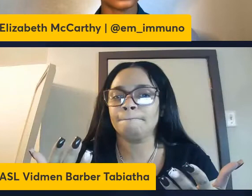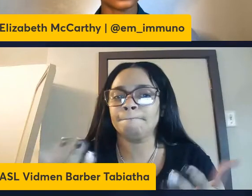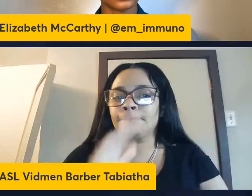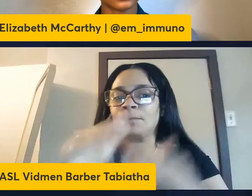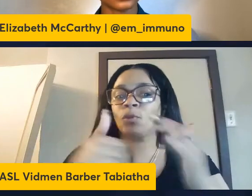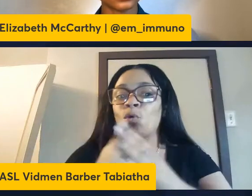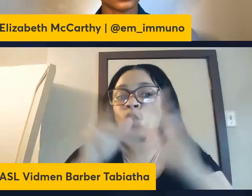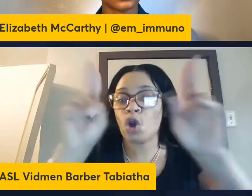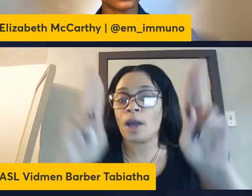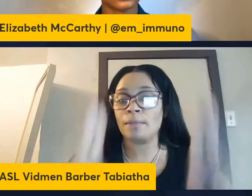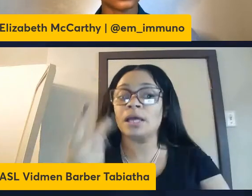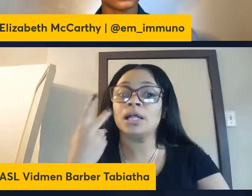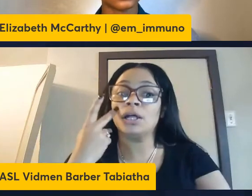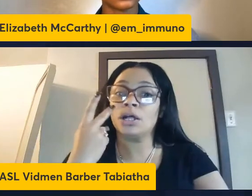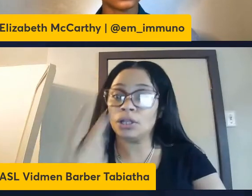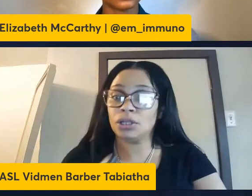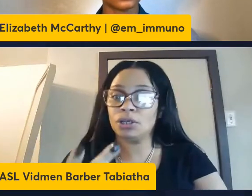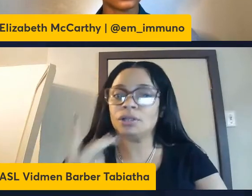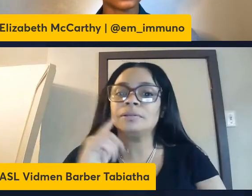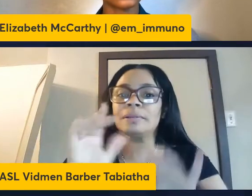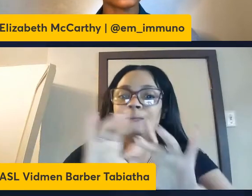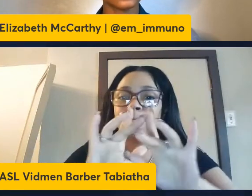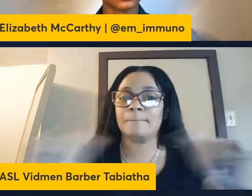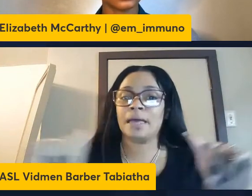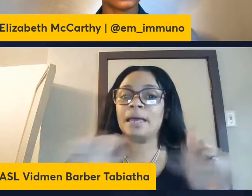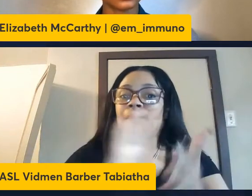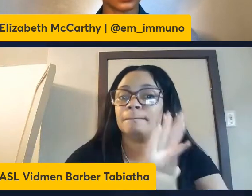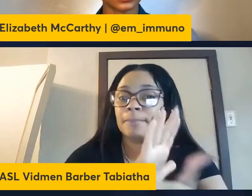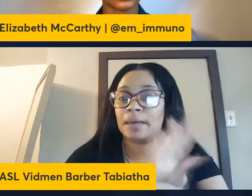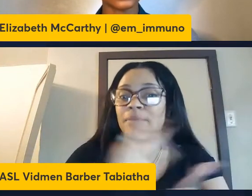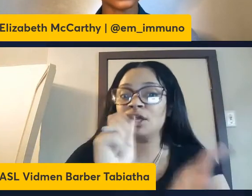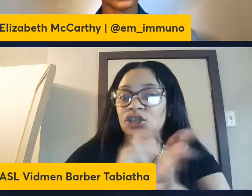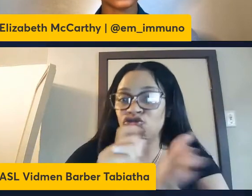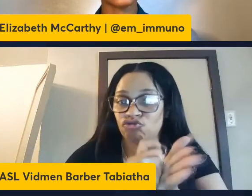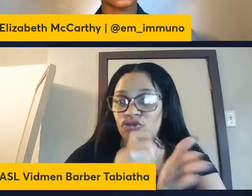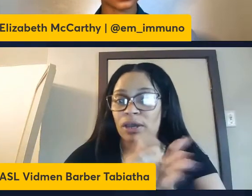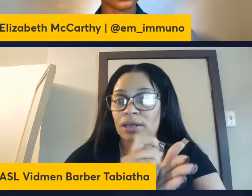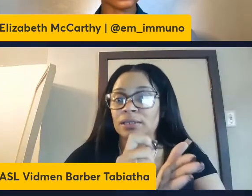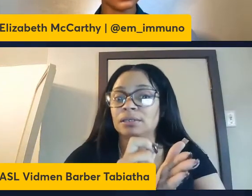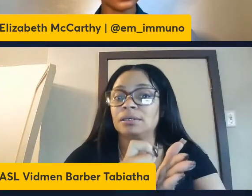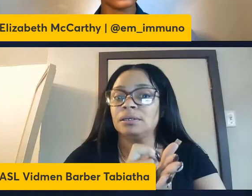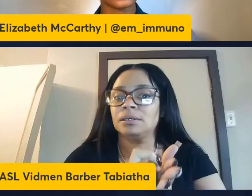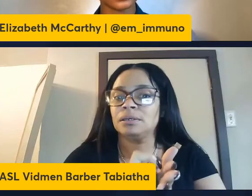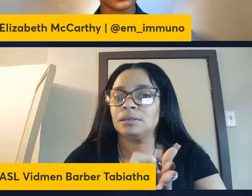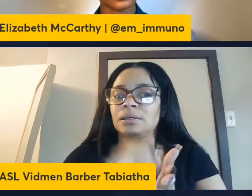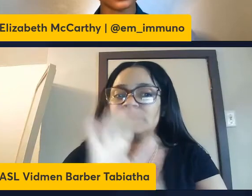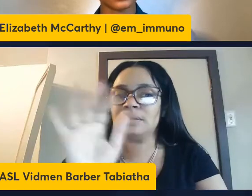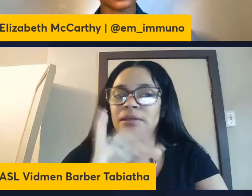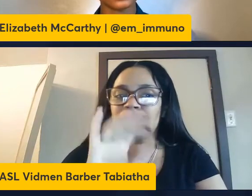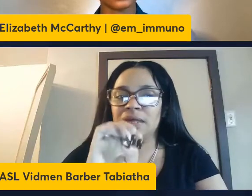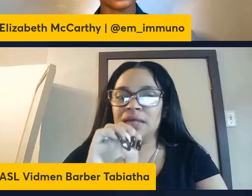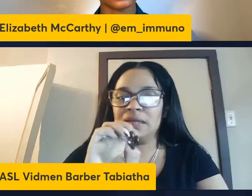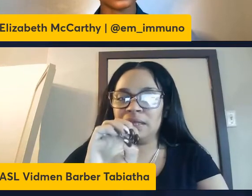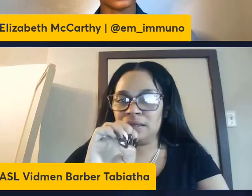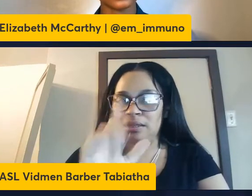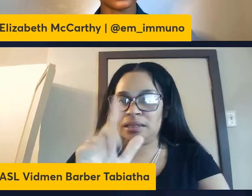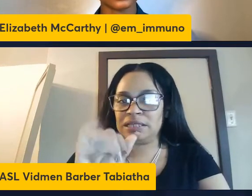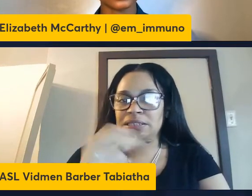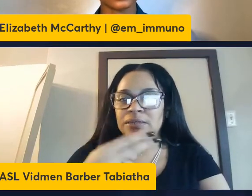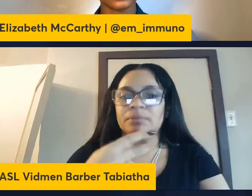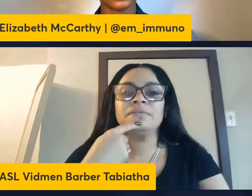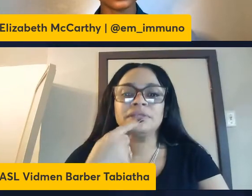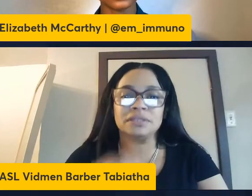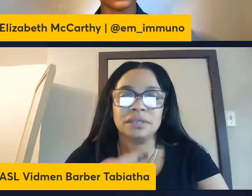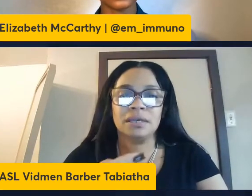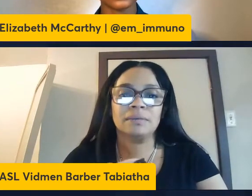application would look. So just like quite a blank sheet of paper, you're writing loads of bits of code. like Elizabeth said, the code is not being recorded, it's not in the